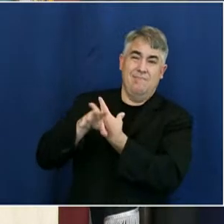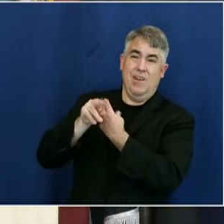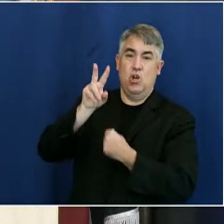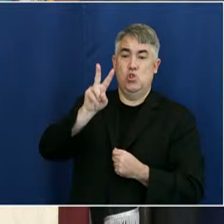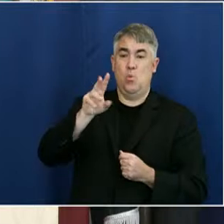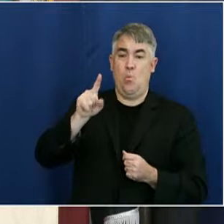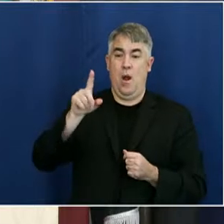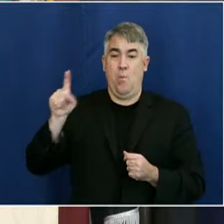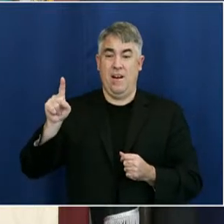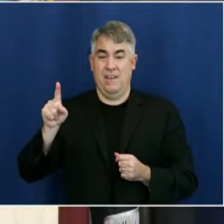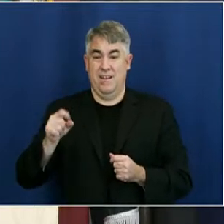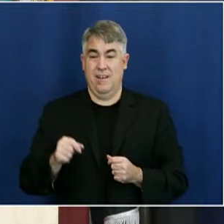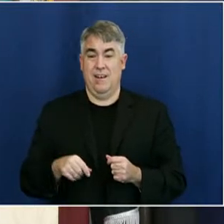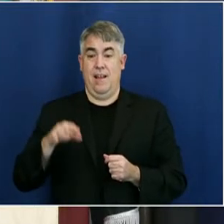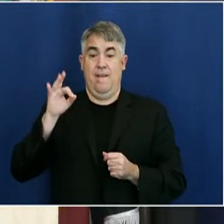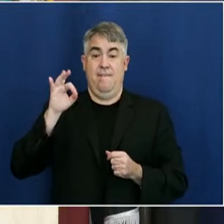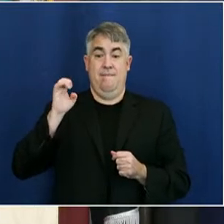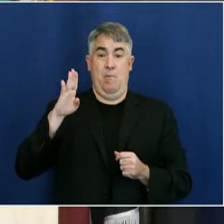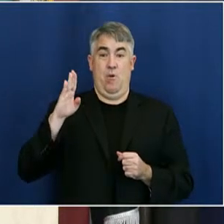16th,